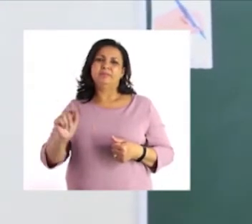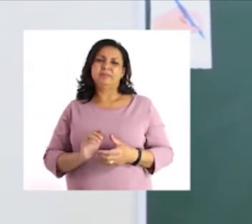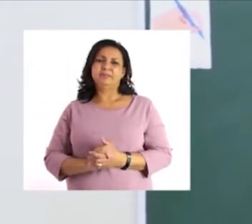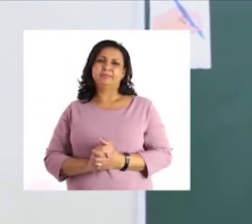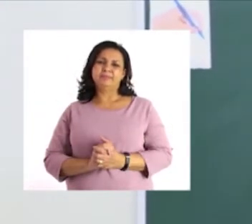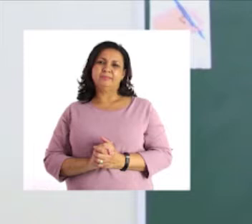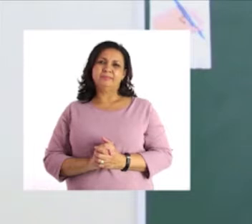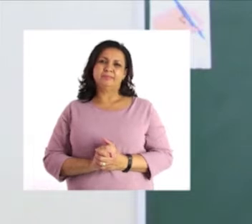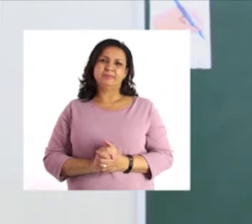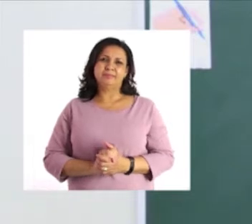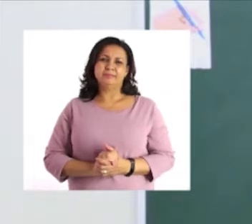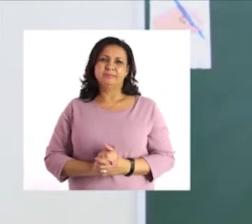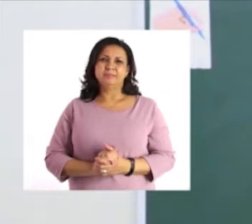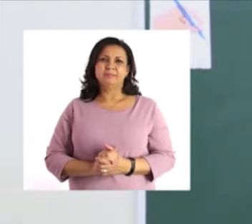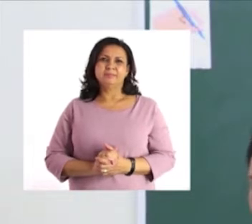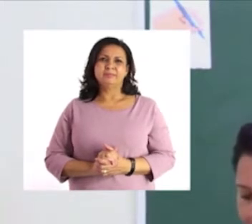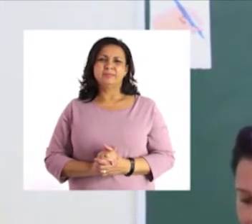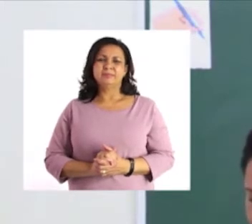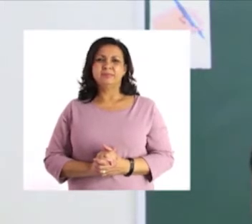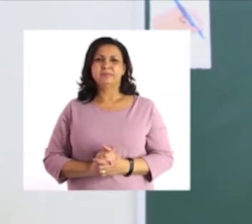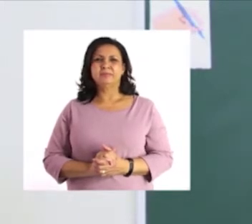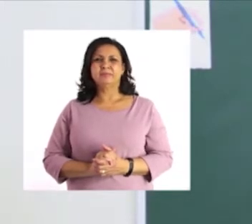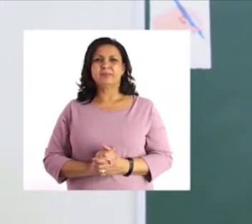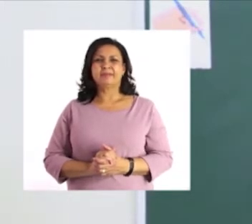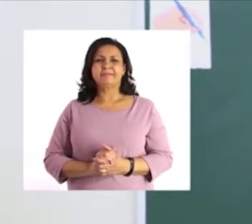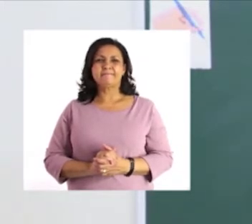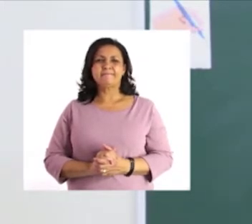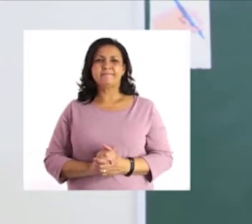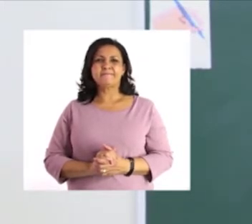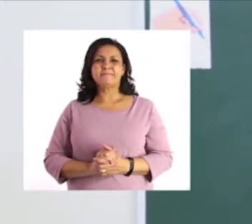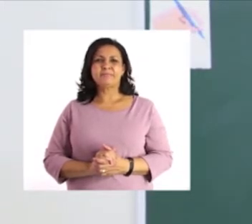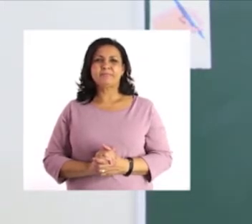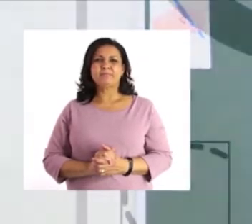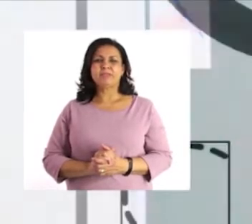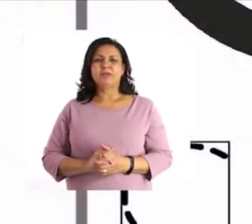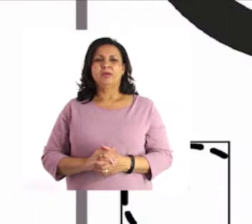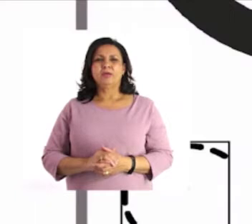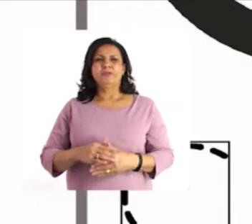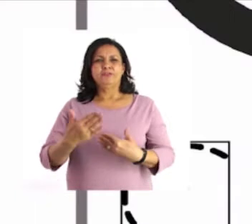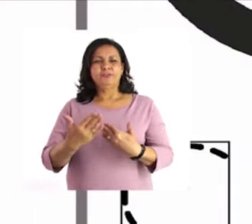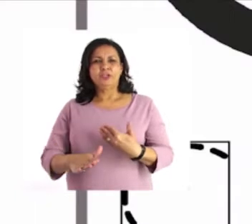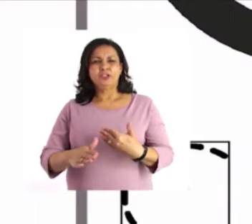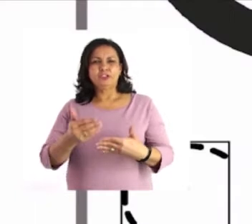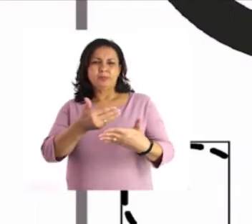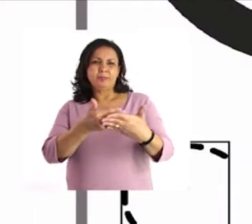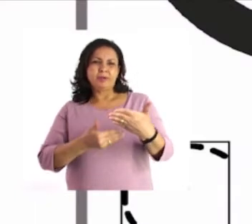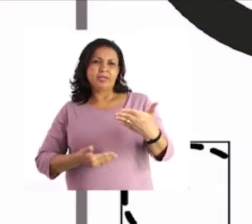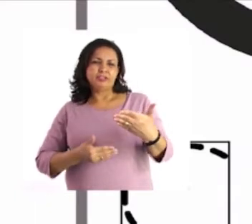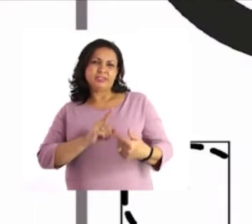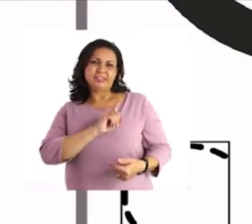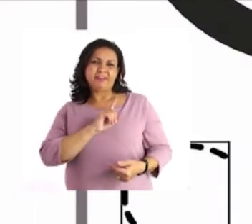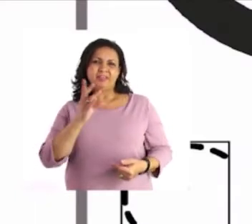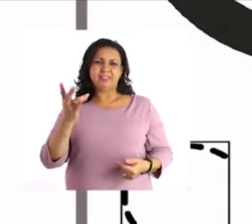the ground. Now, if you do page number